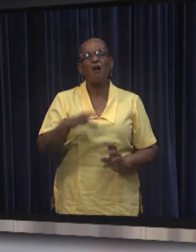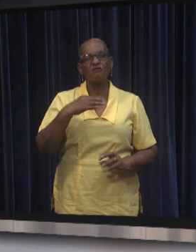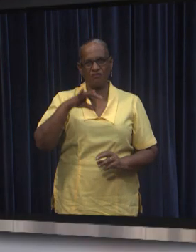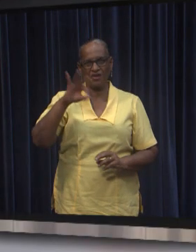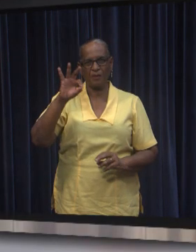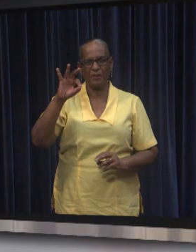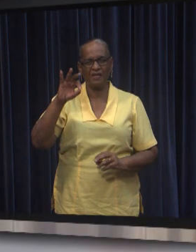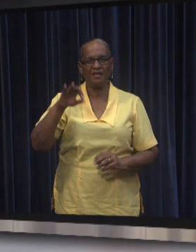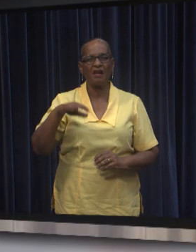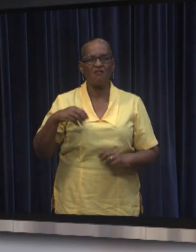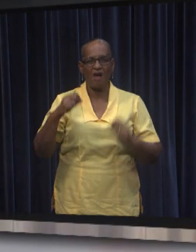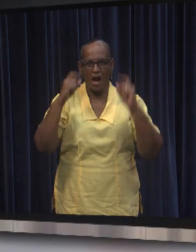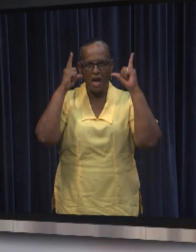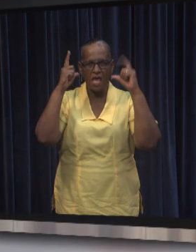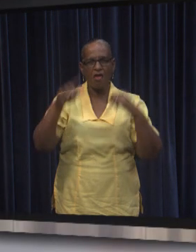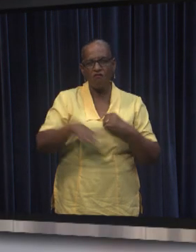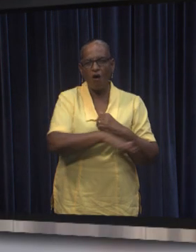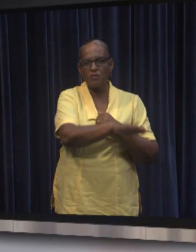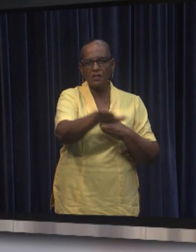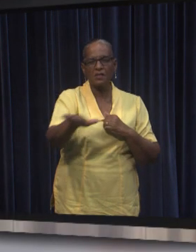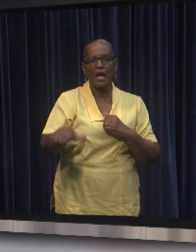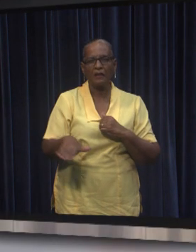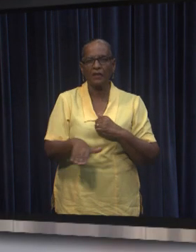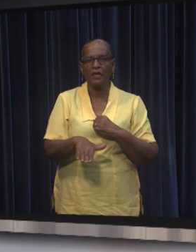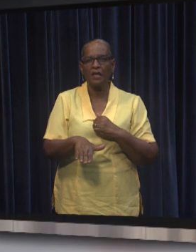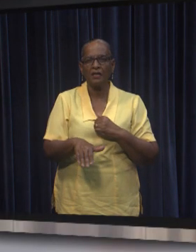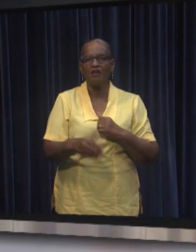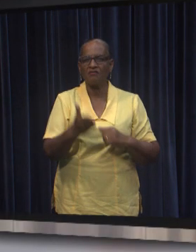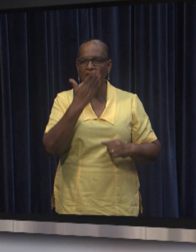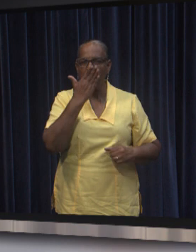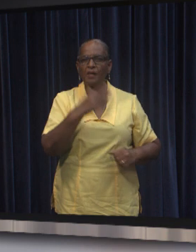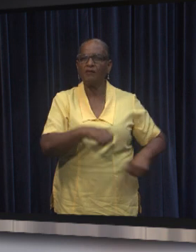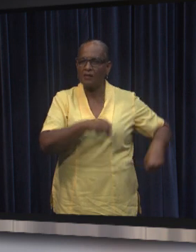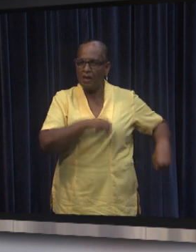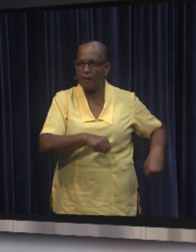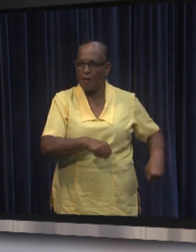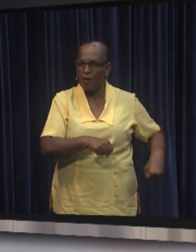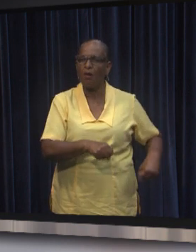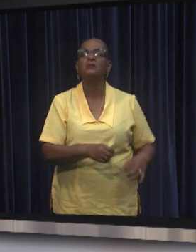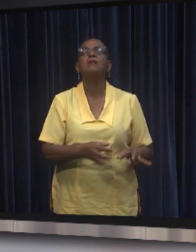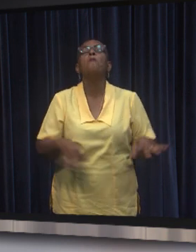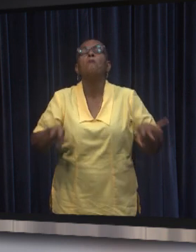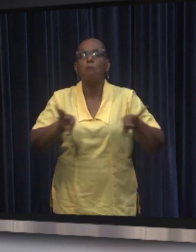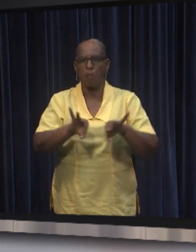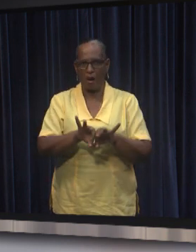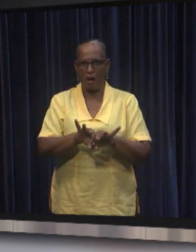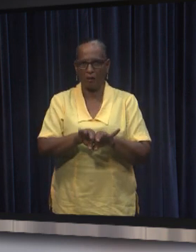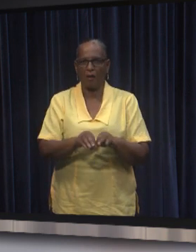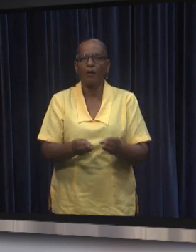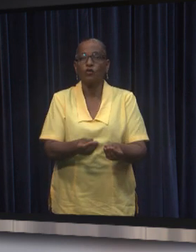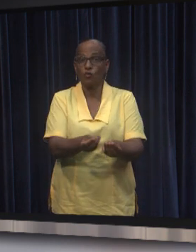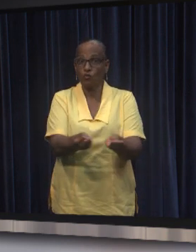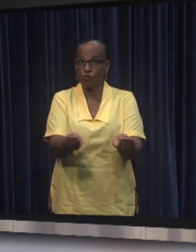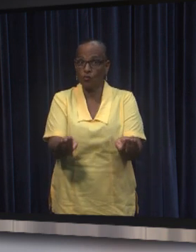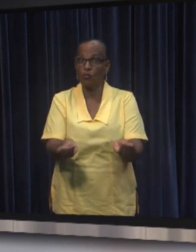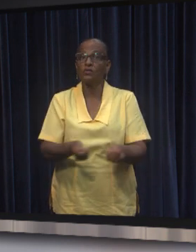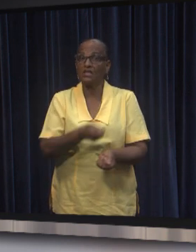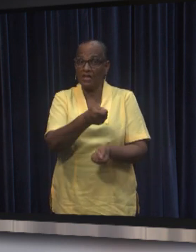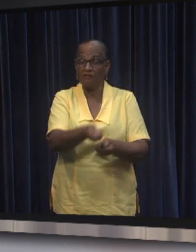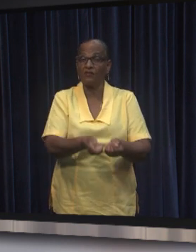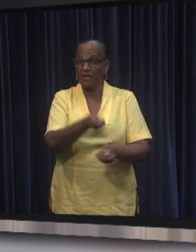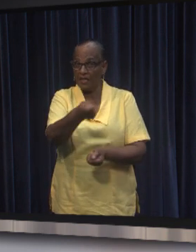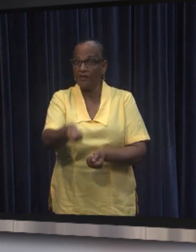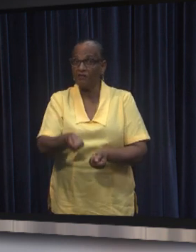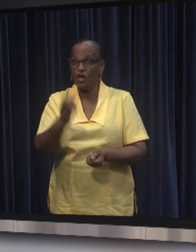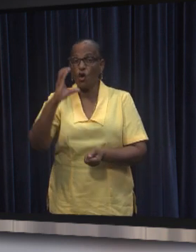Improving the living condition of indigenous people and Maroon communities is very important. The tools for this